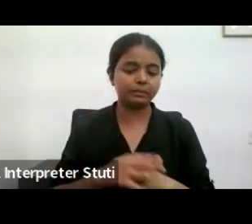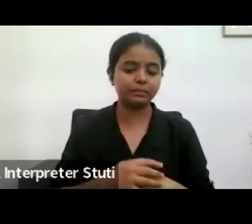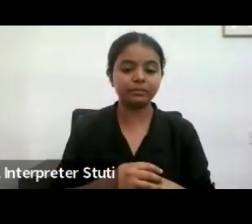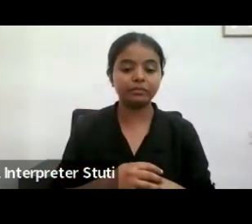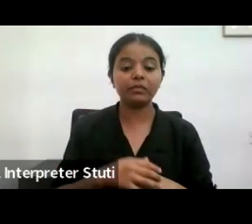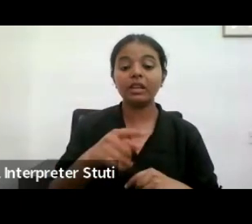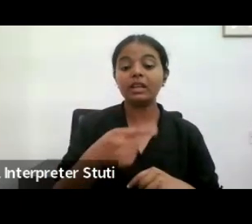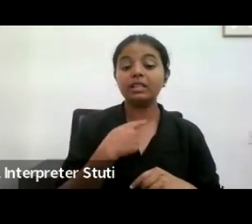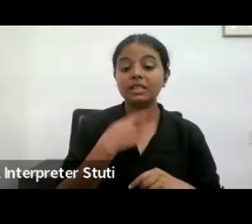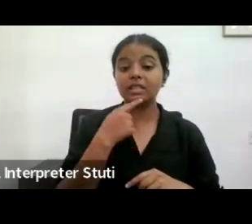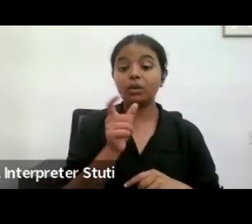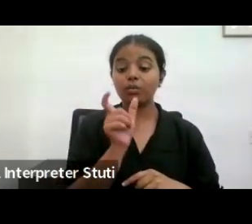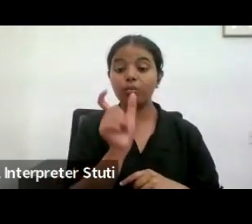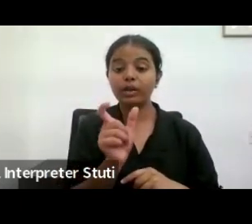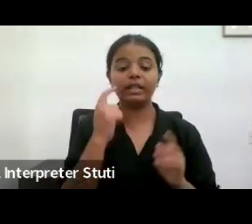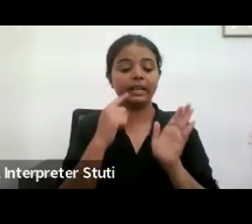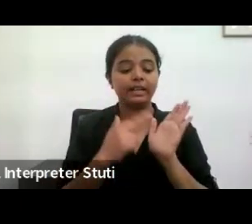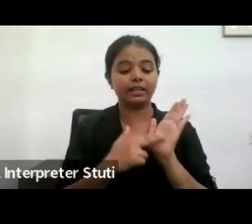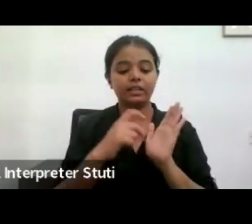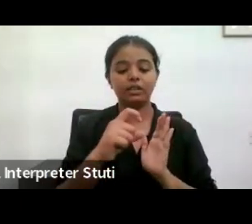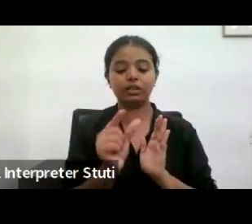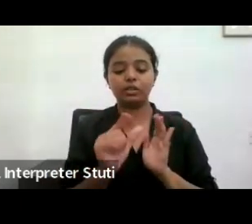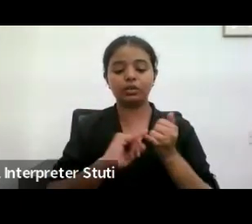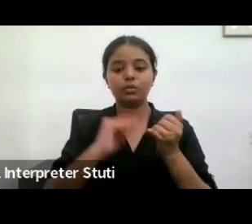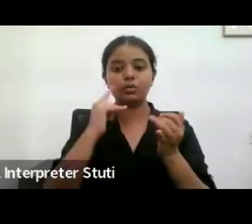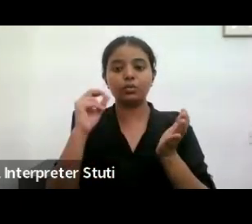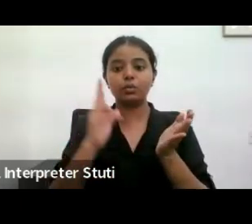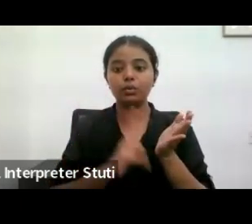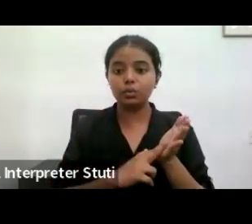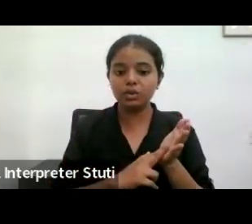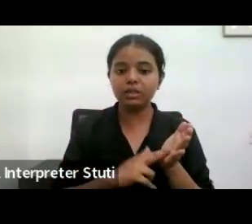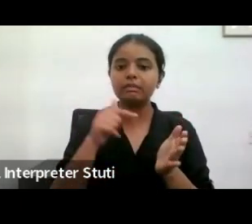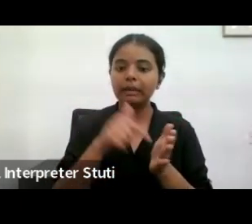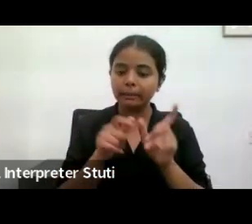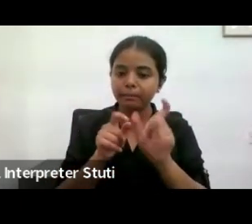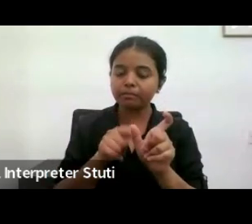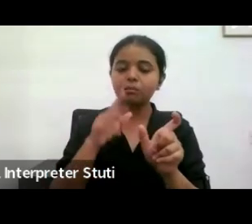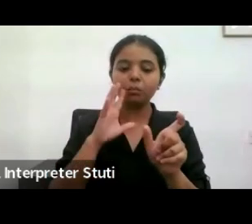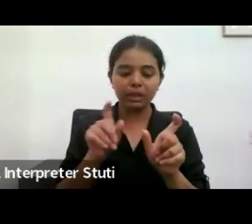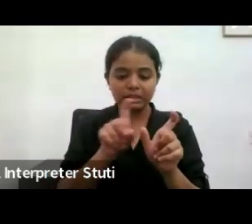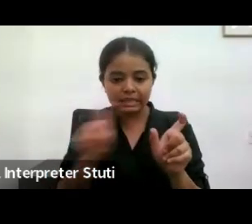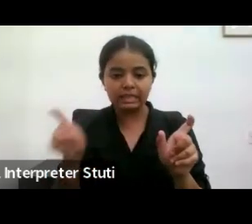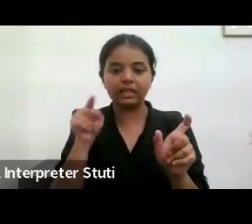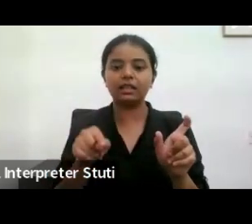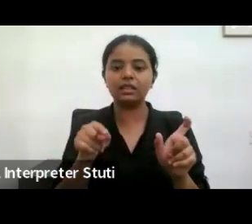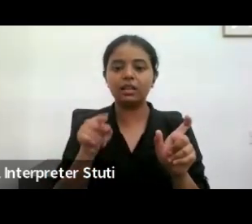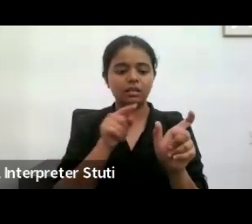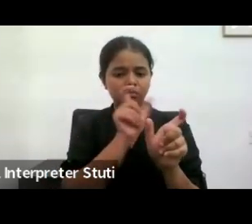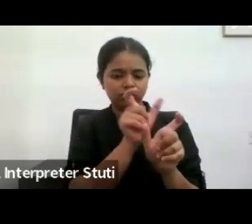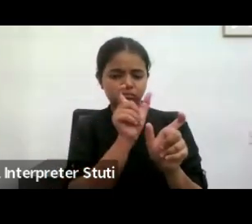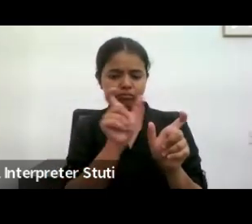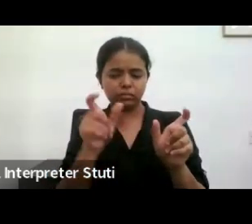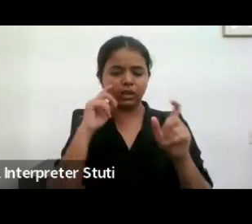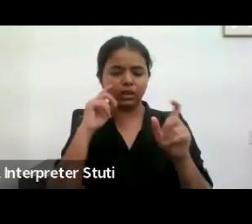word inclusion and what it really means. We, in the work that we do, we need to be pulling apart all of these terms and really